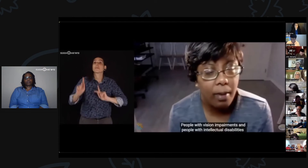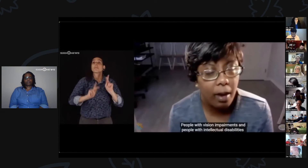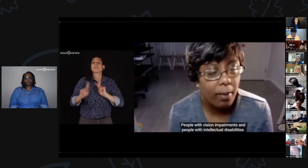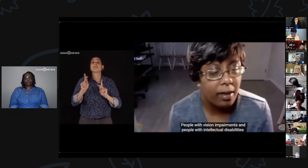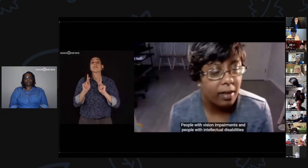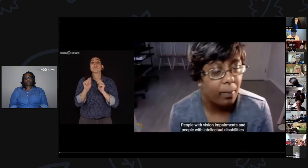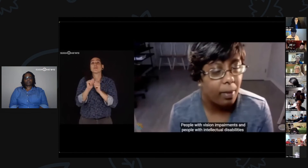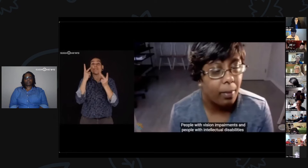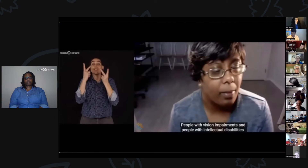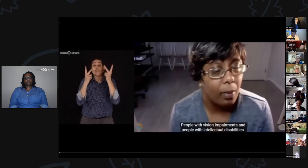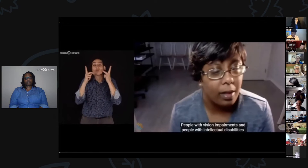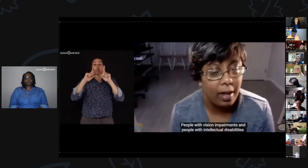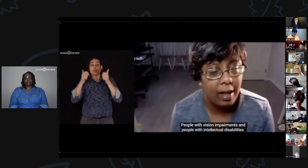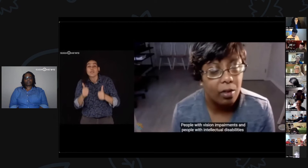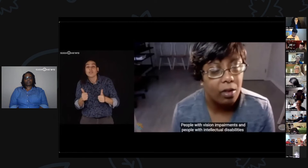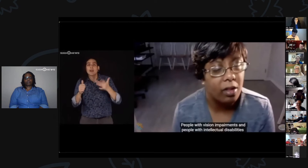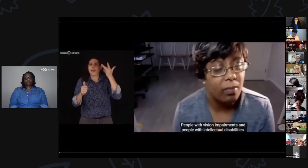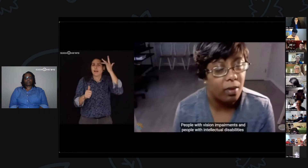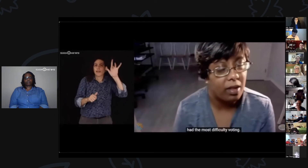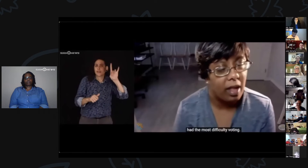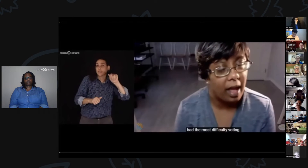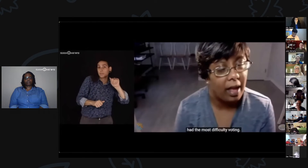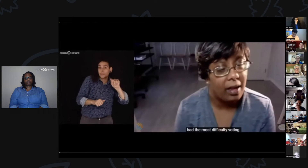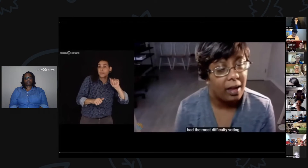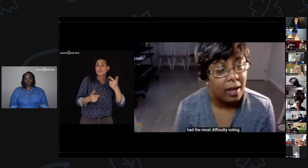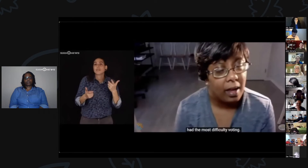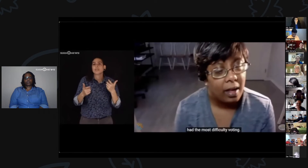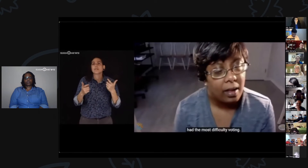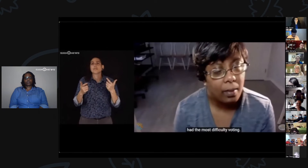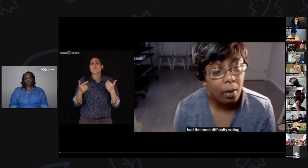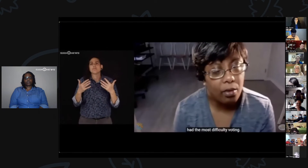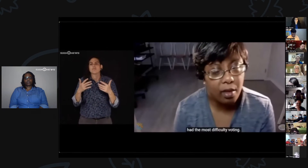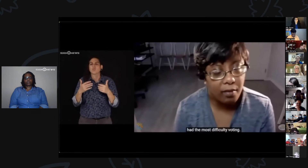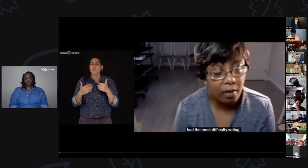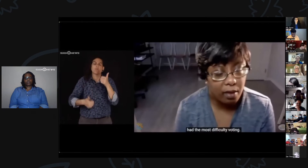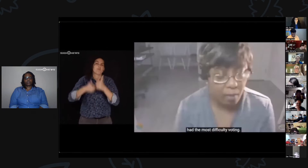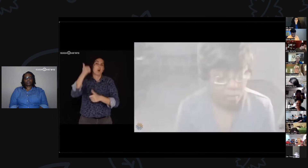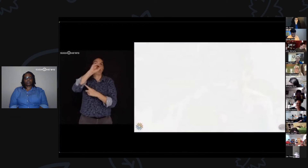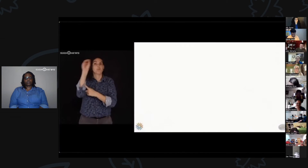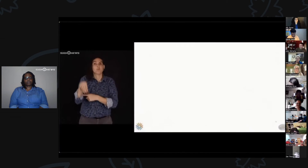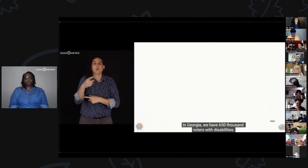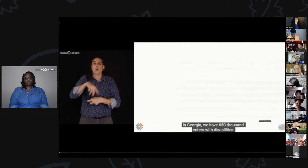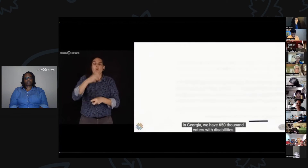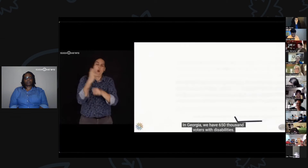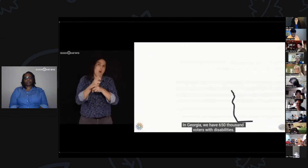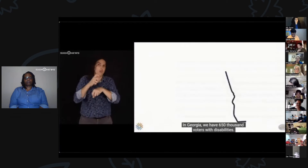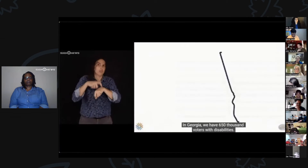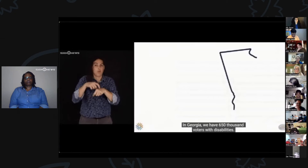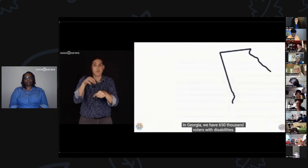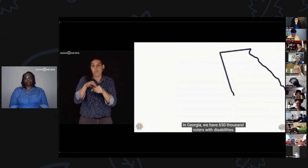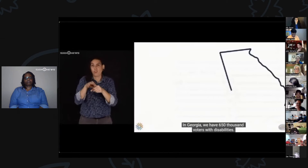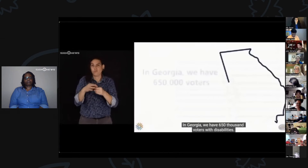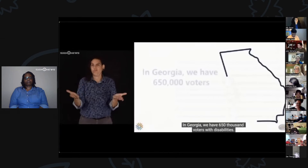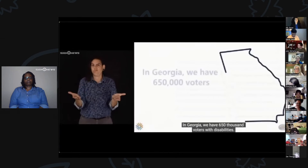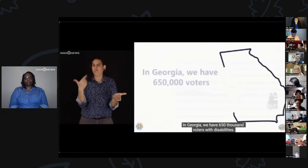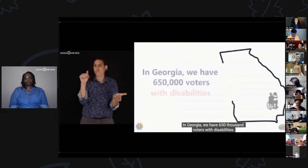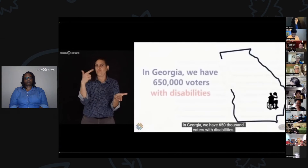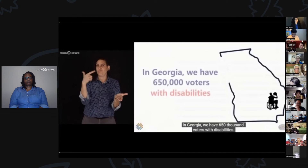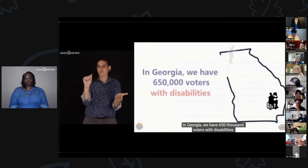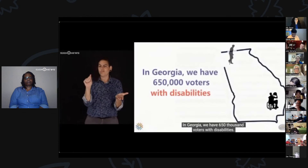vision impairments and people with intellectual disabilities had the most difficulty voting. In Georgia, we